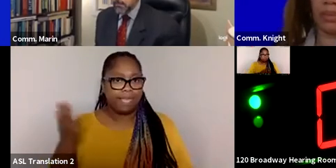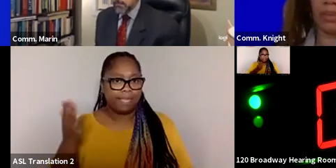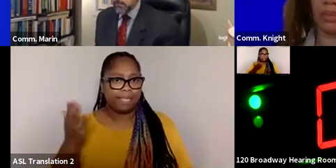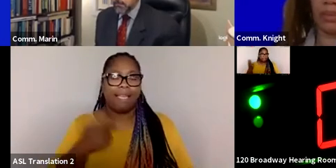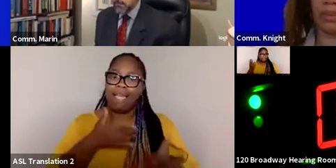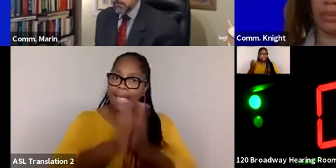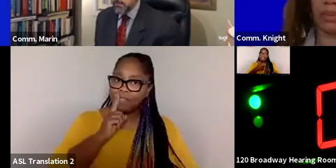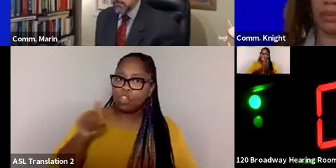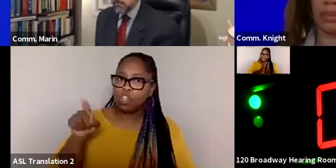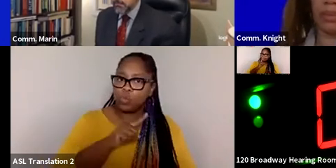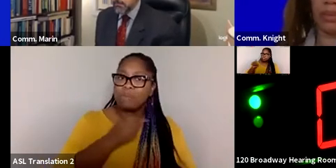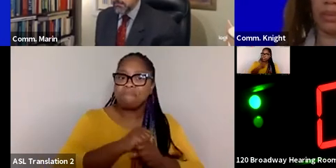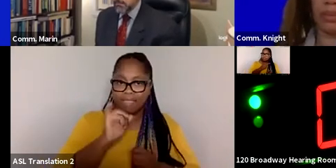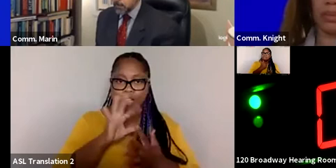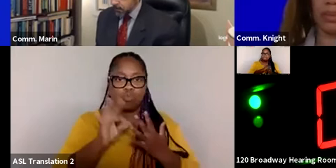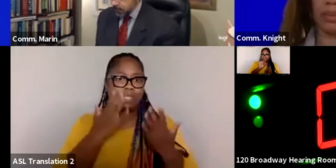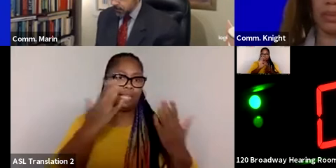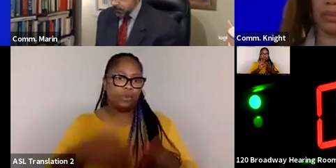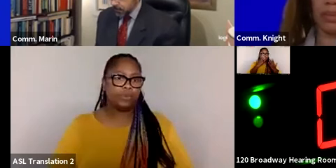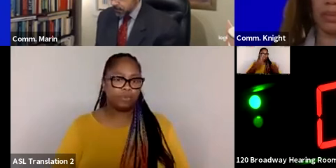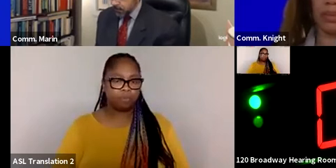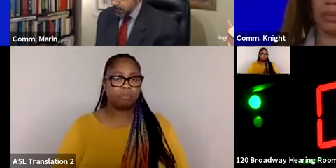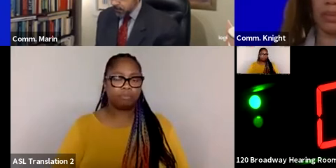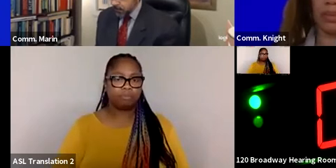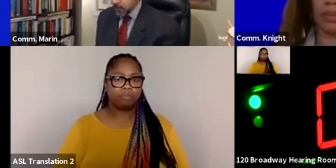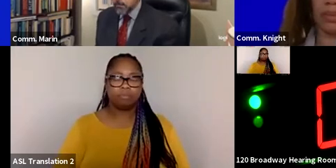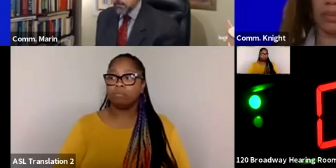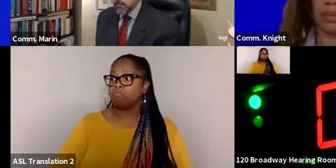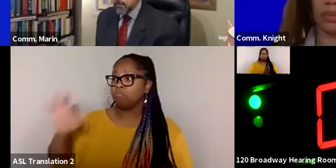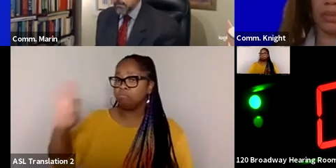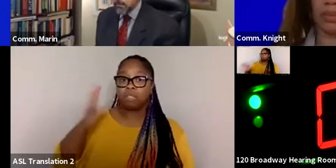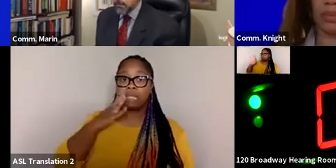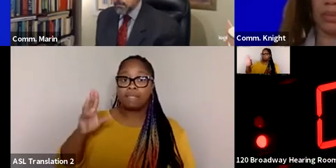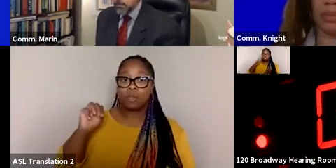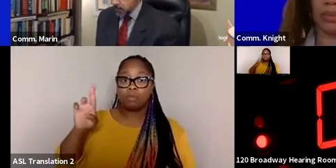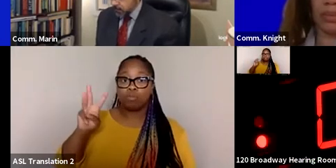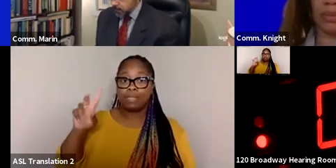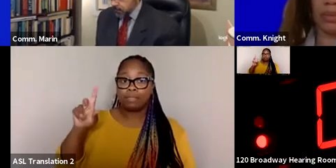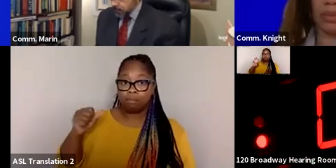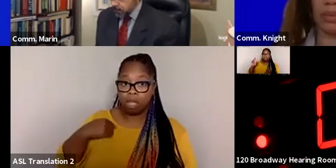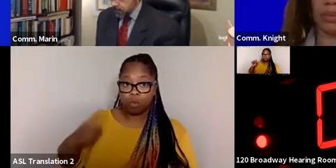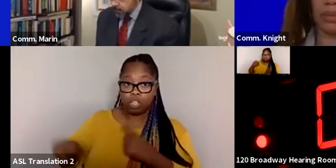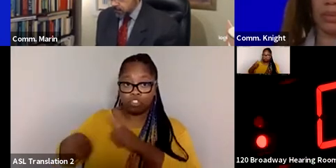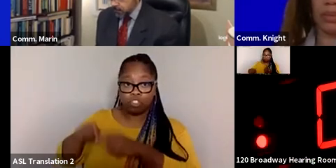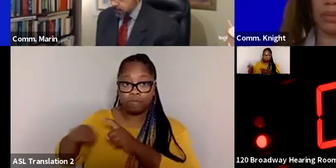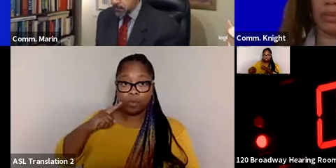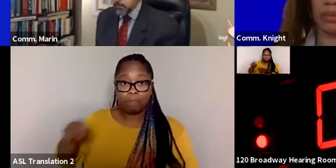you to make that choice. Thank you. Thank you, Mr. Weeks. Questions for Mr. Weeks?